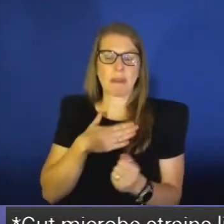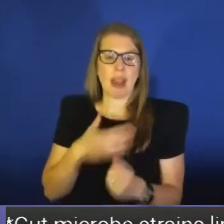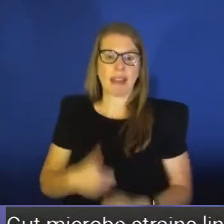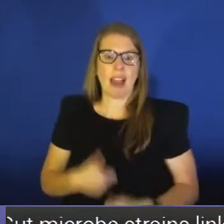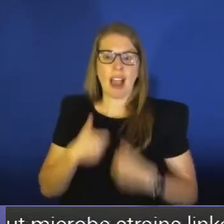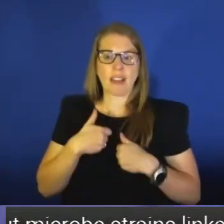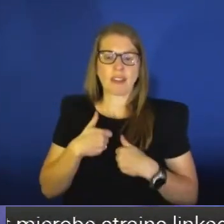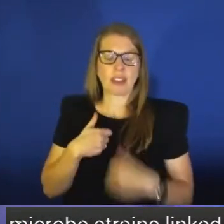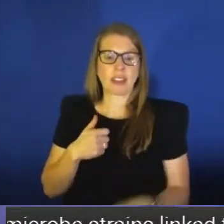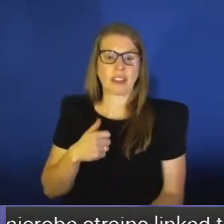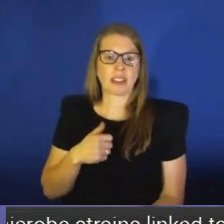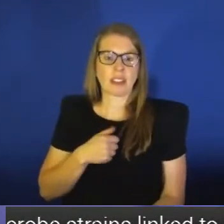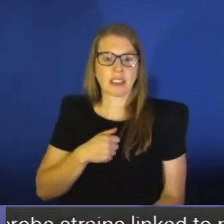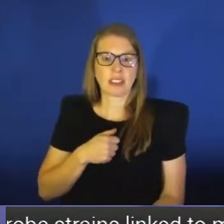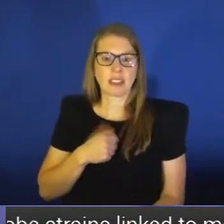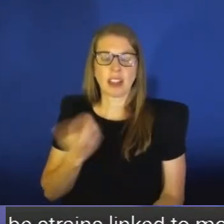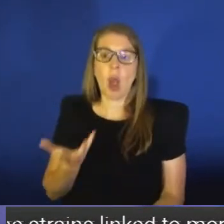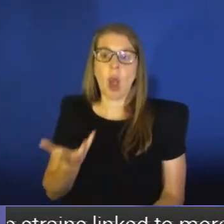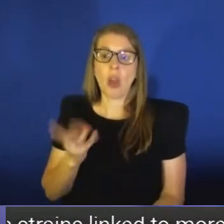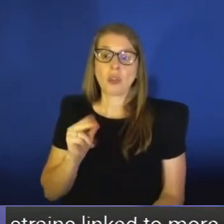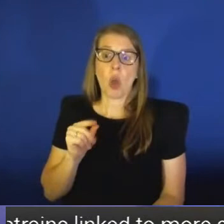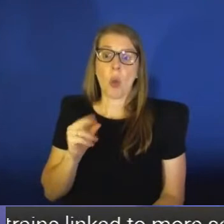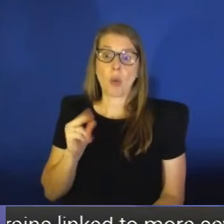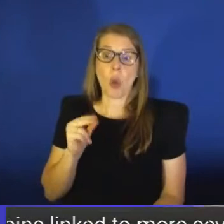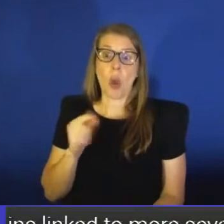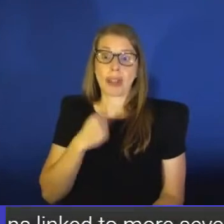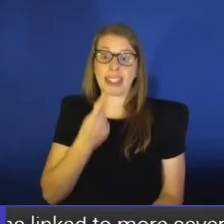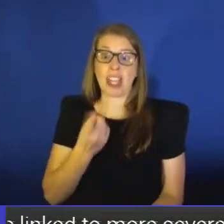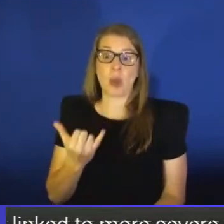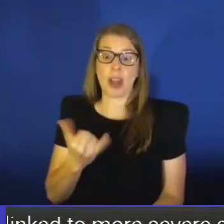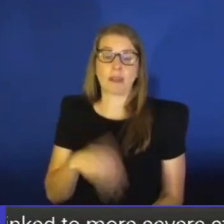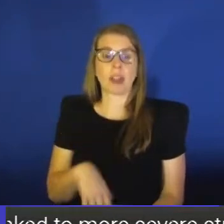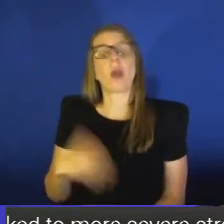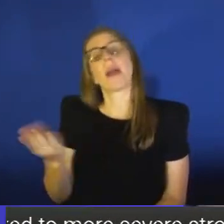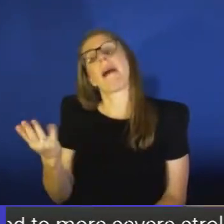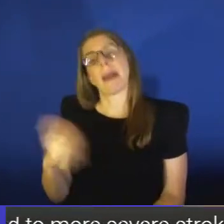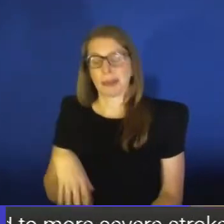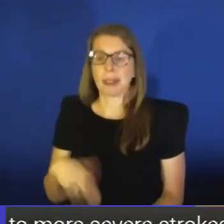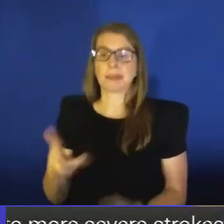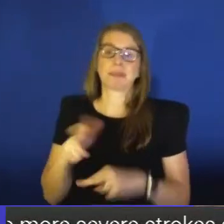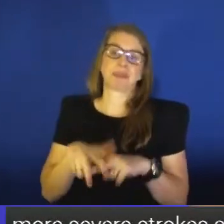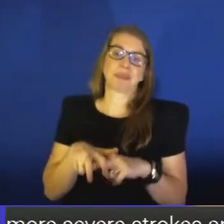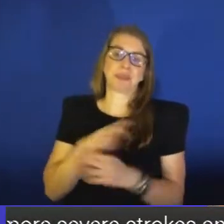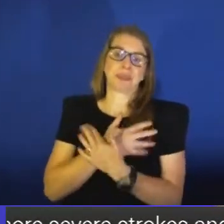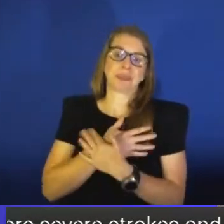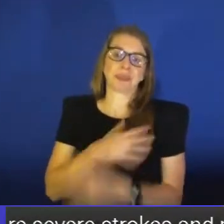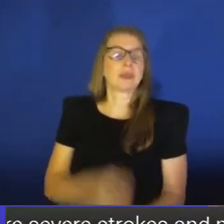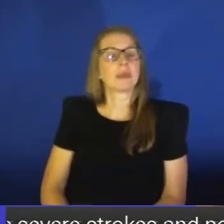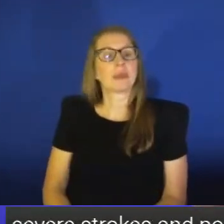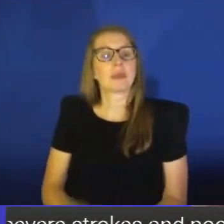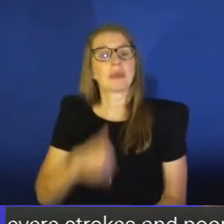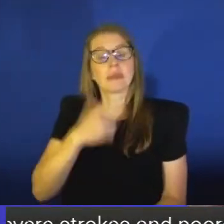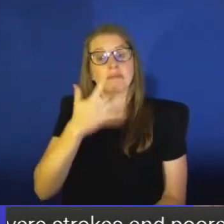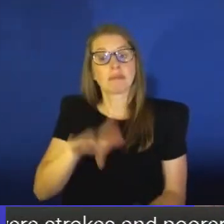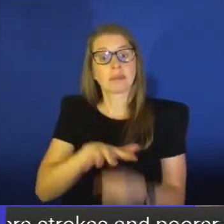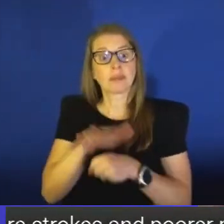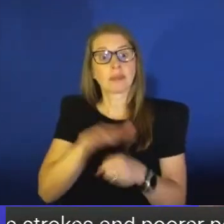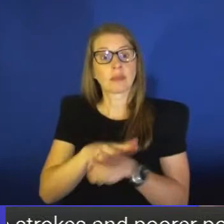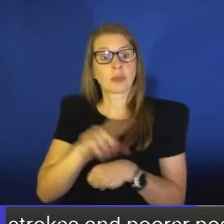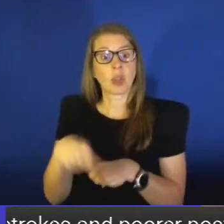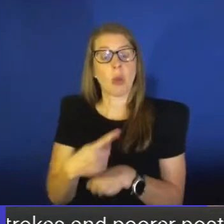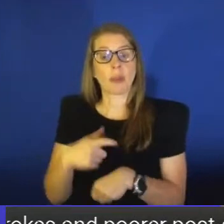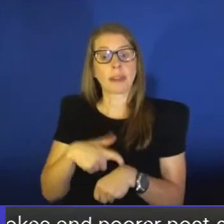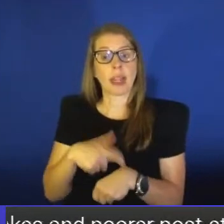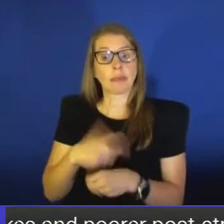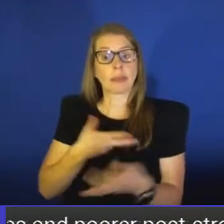way. No, I'm telling you right now. Oh, here we go. So here we go. Sit back. So I'm lucky enough that the only time I've really had interaction